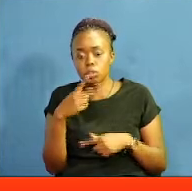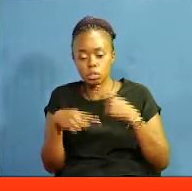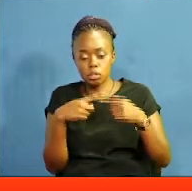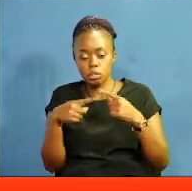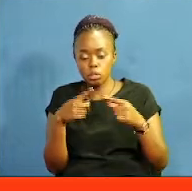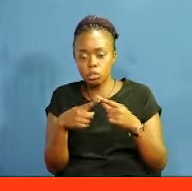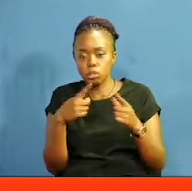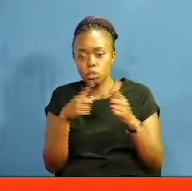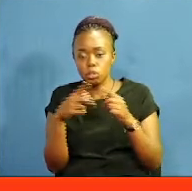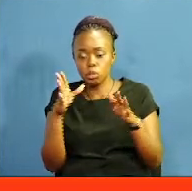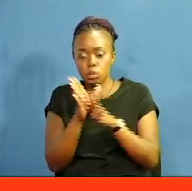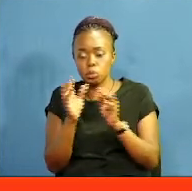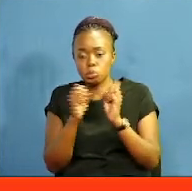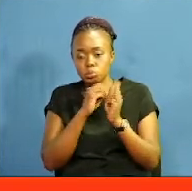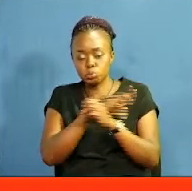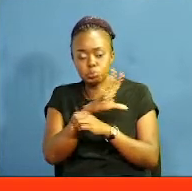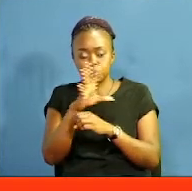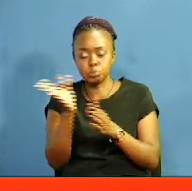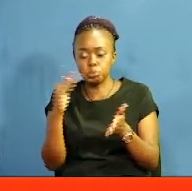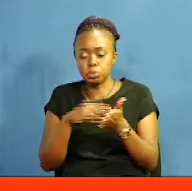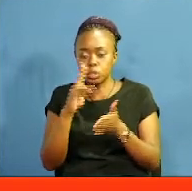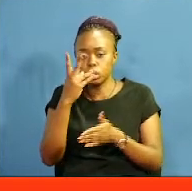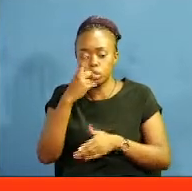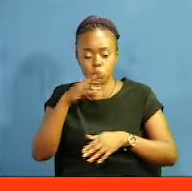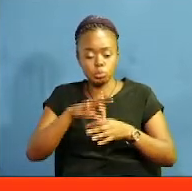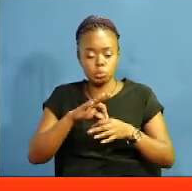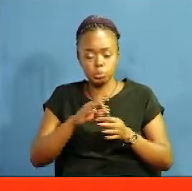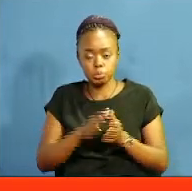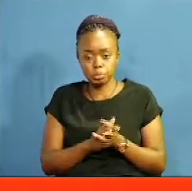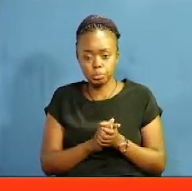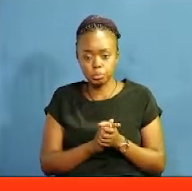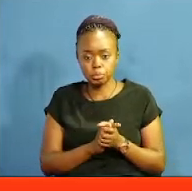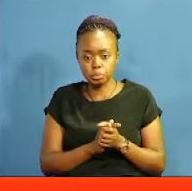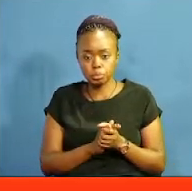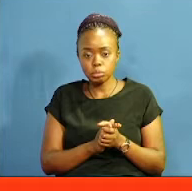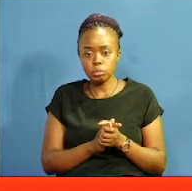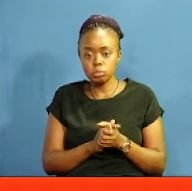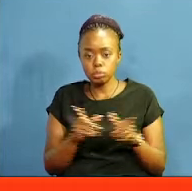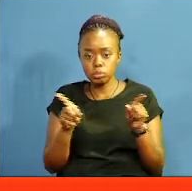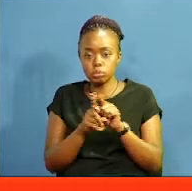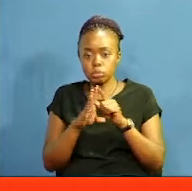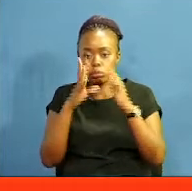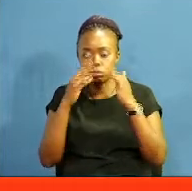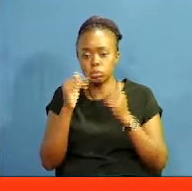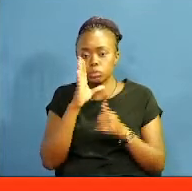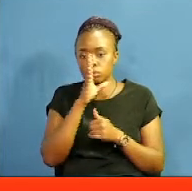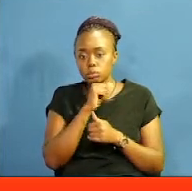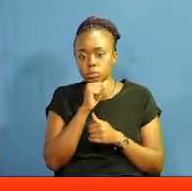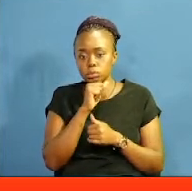they are going to influence the forthcoming elections. Now, as we end up this discussion,